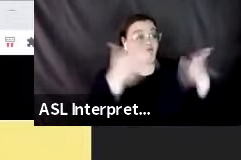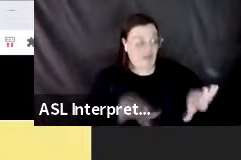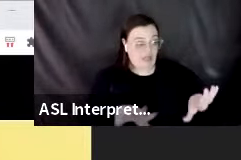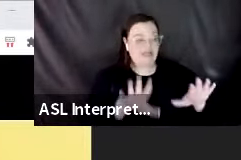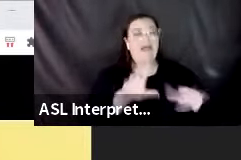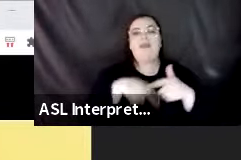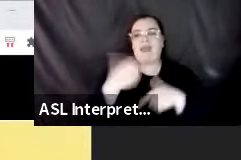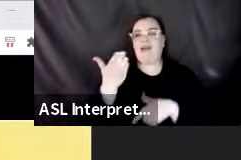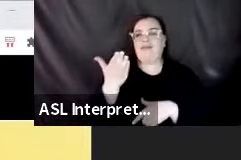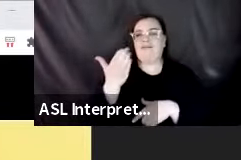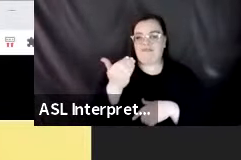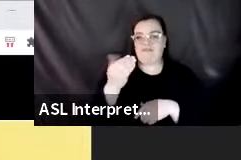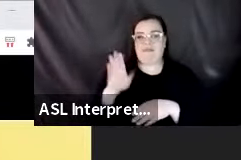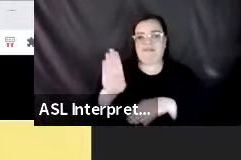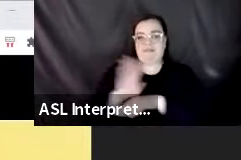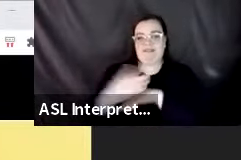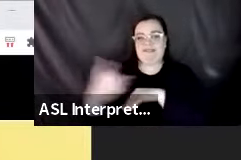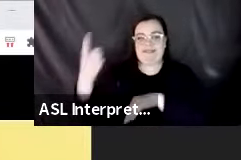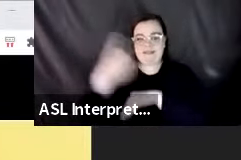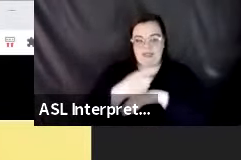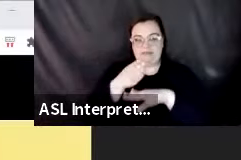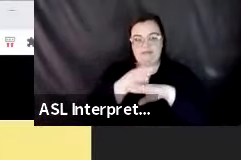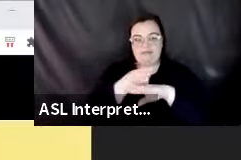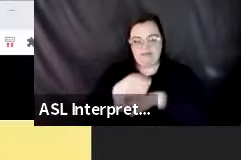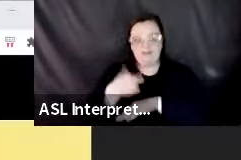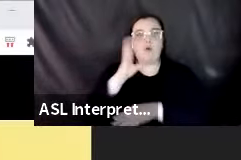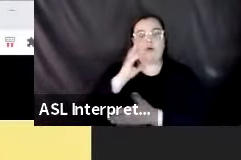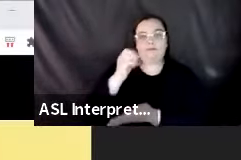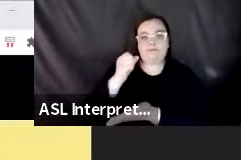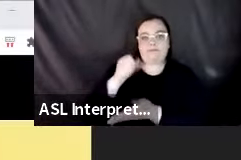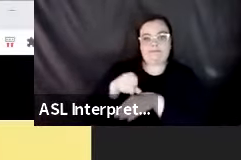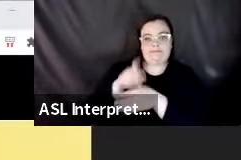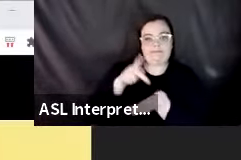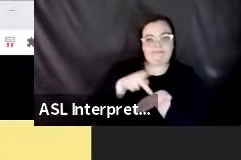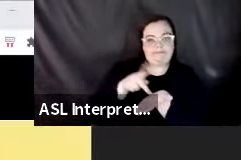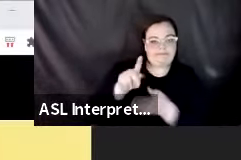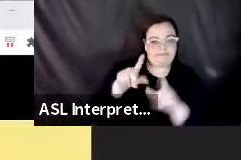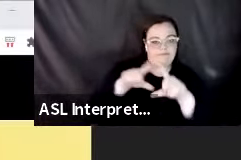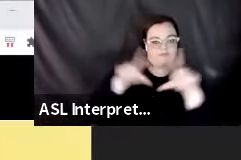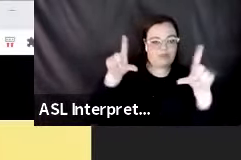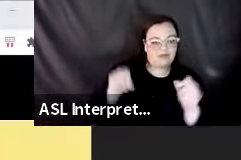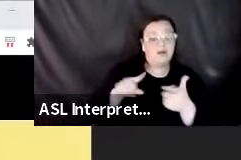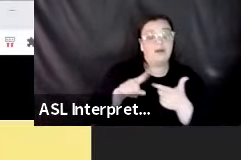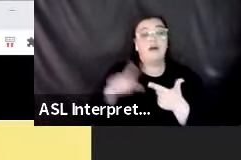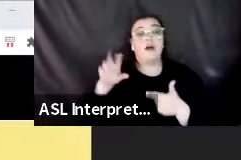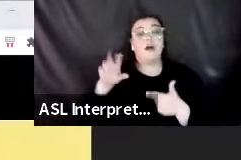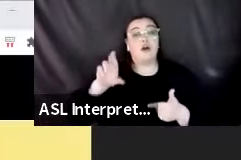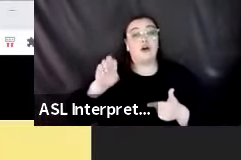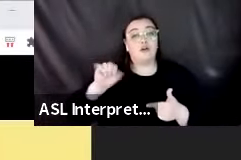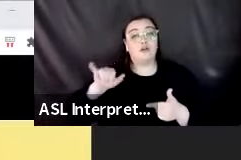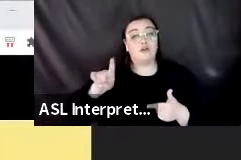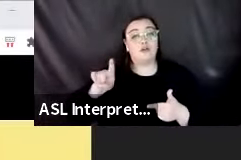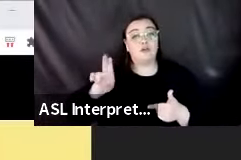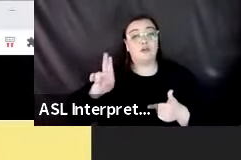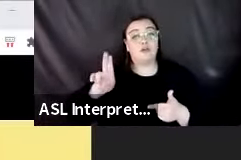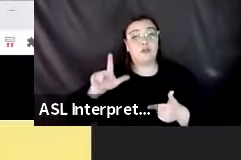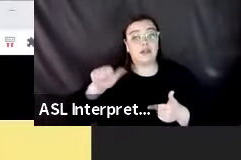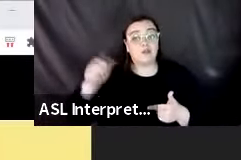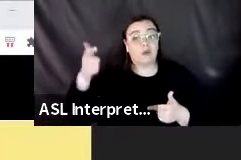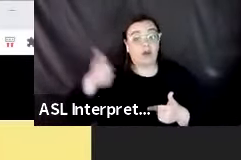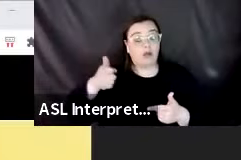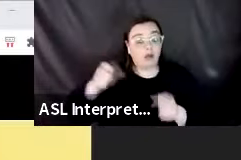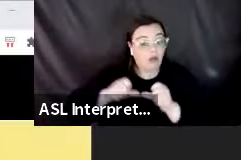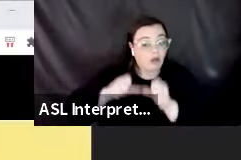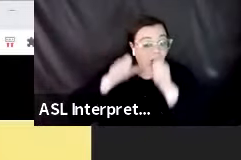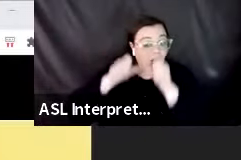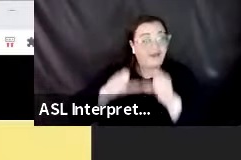days from the date you work. For residuals or your use payments, they are 15 business days from the first use in that